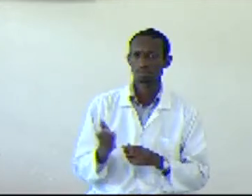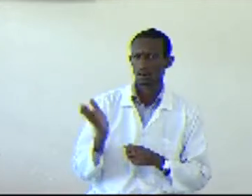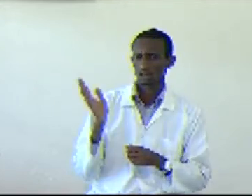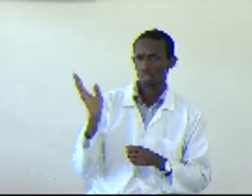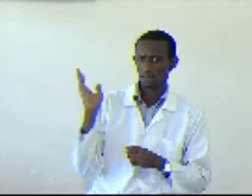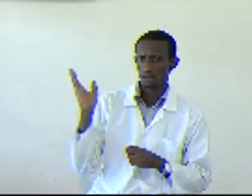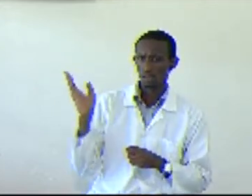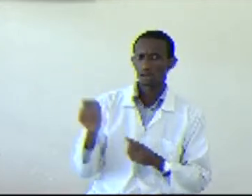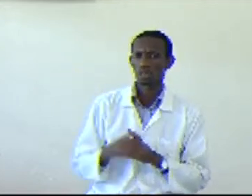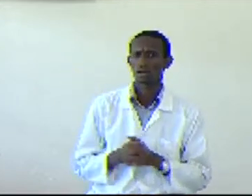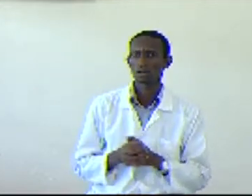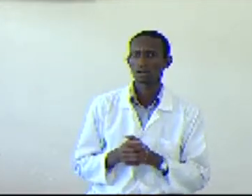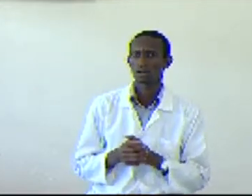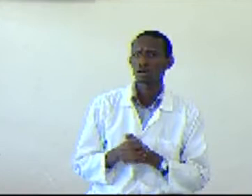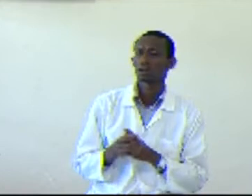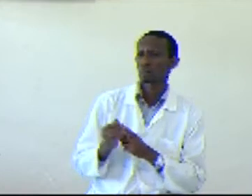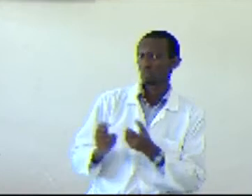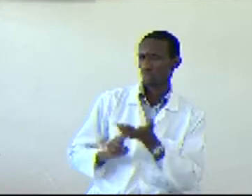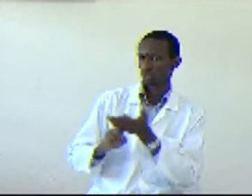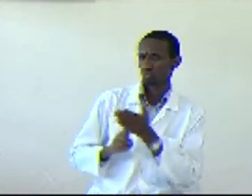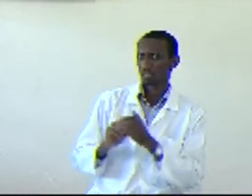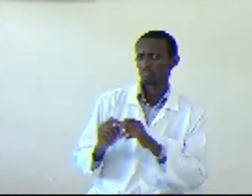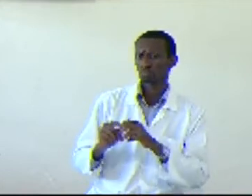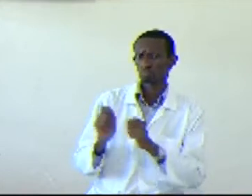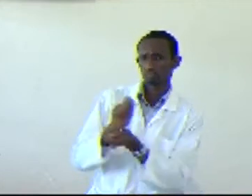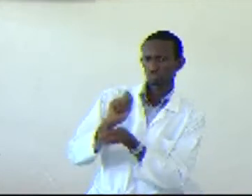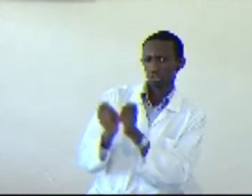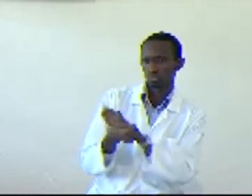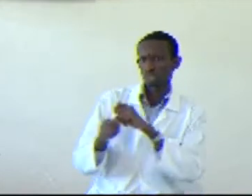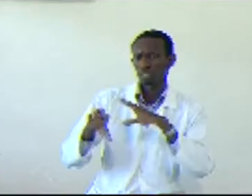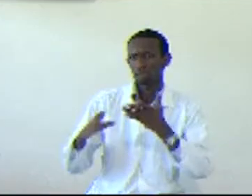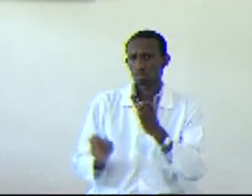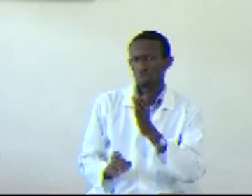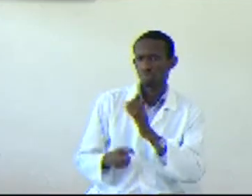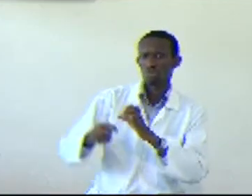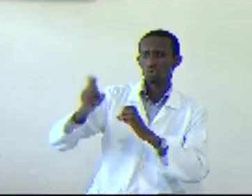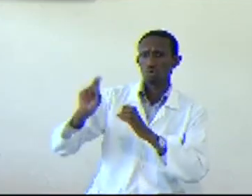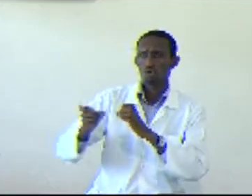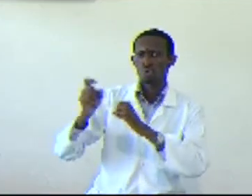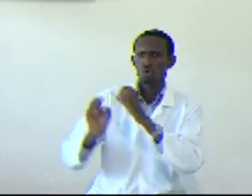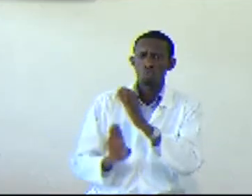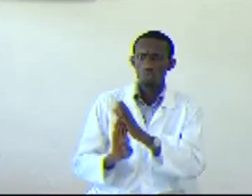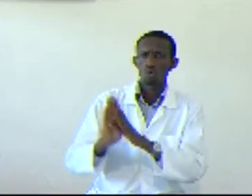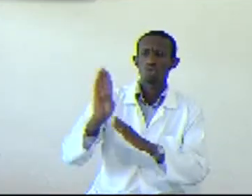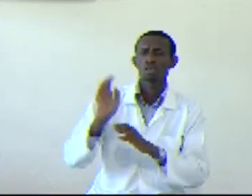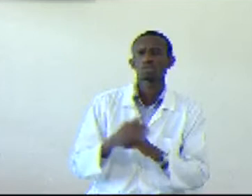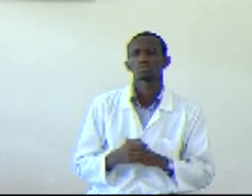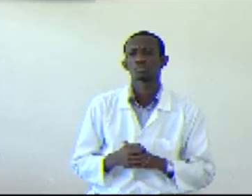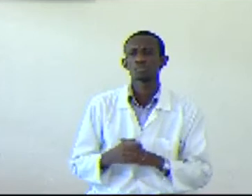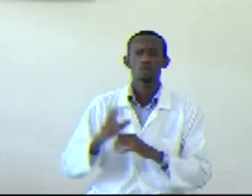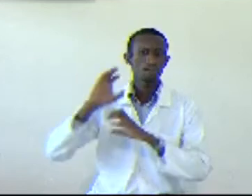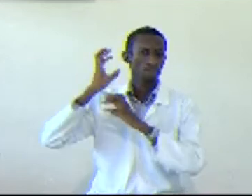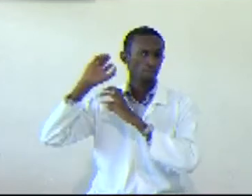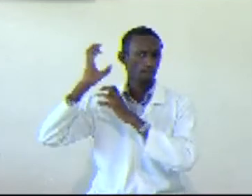is for increasing or changing the magnitude of your volume,